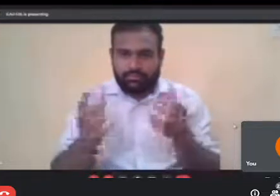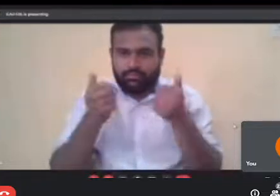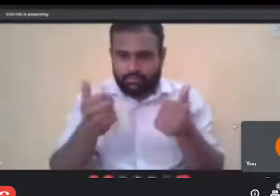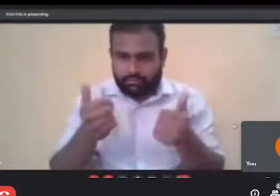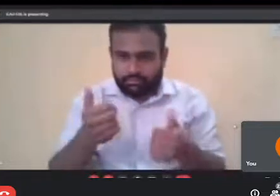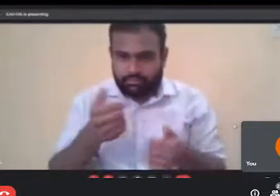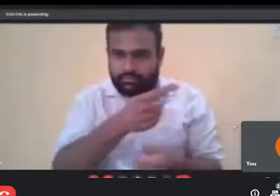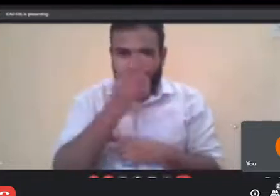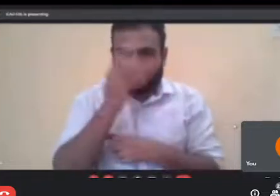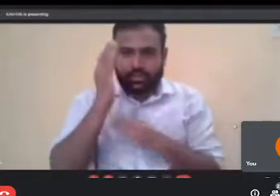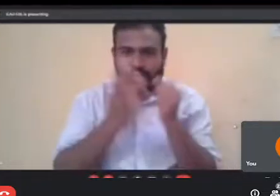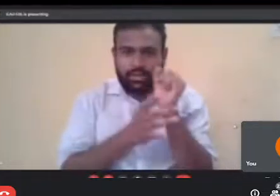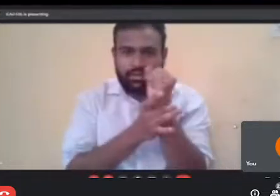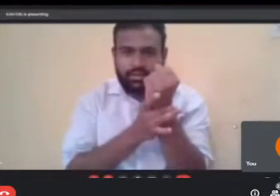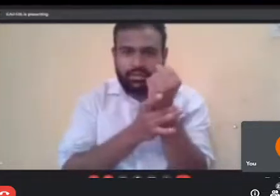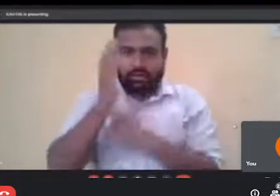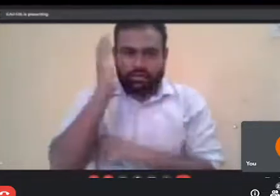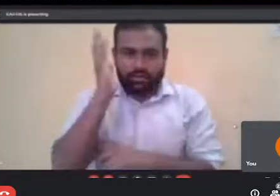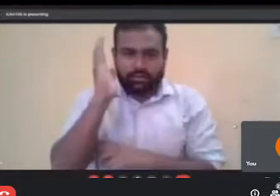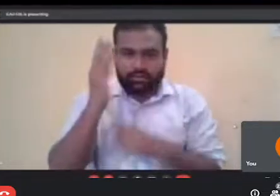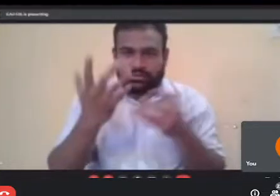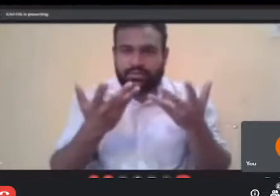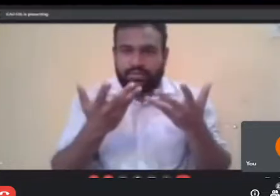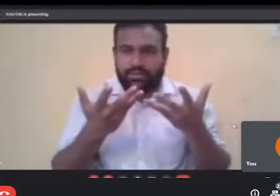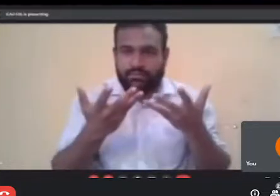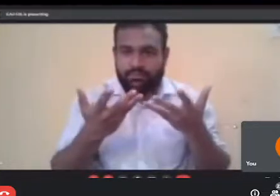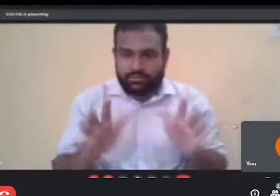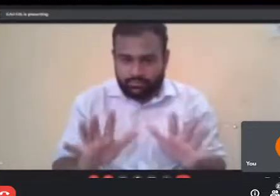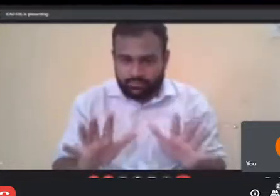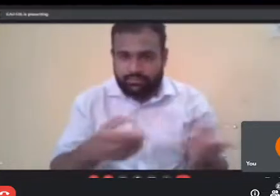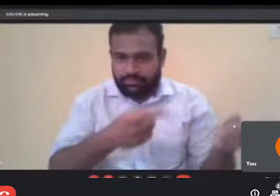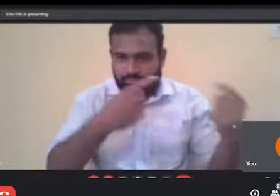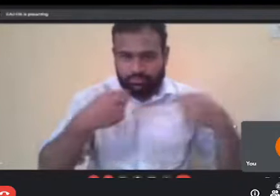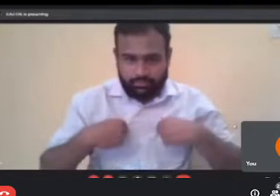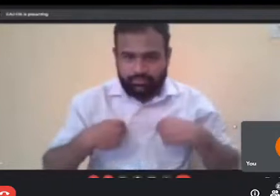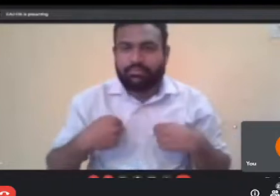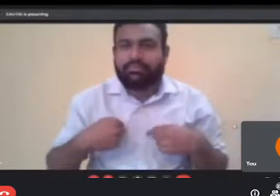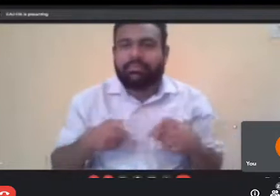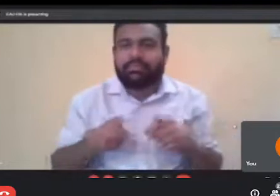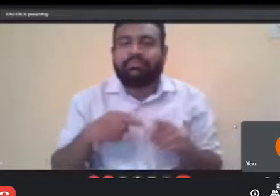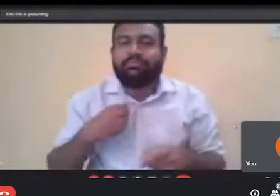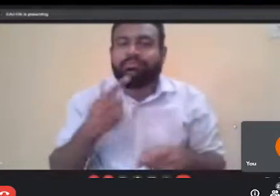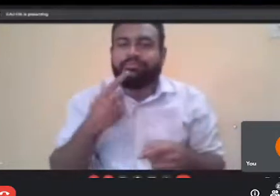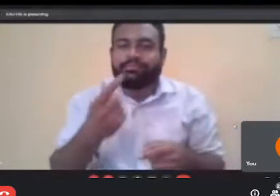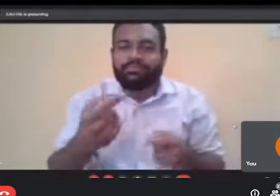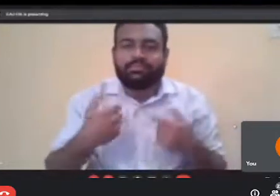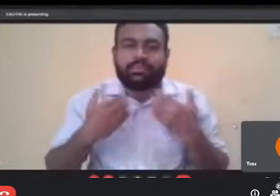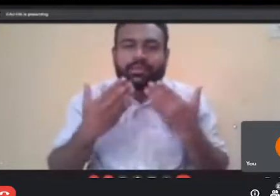So now I'm going to start. The Nirav presentation was over.